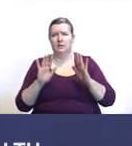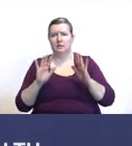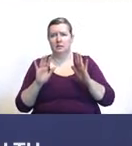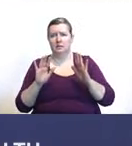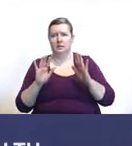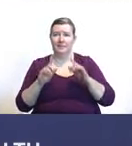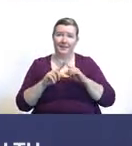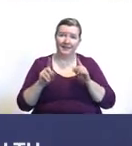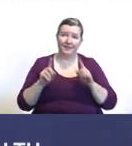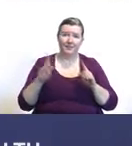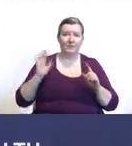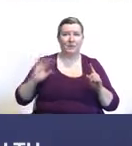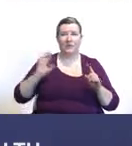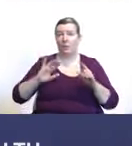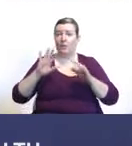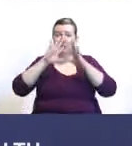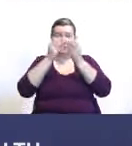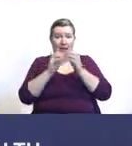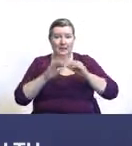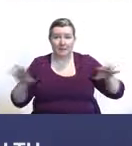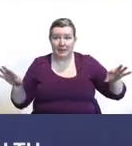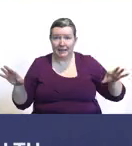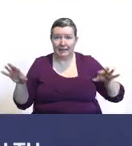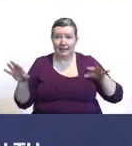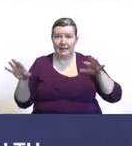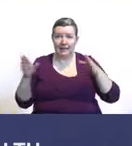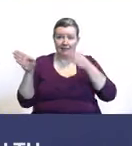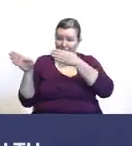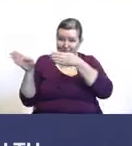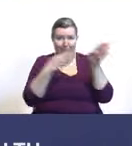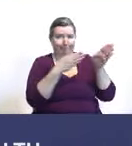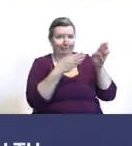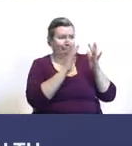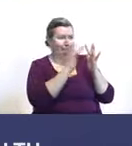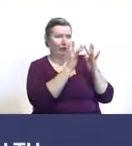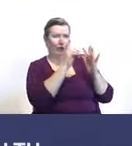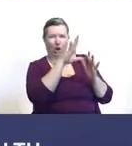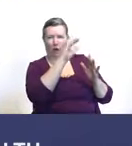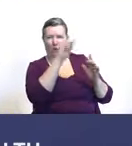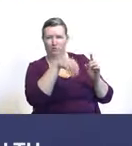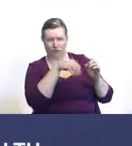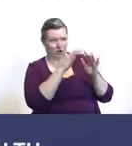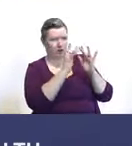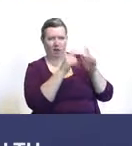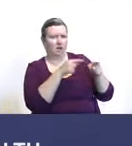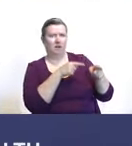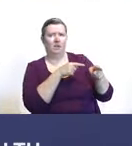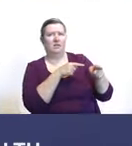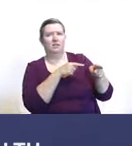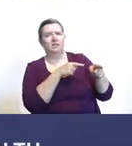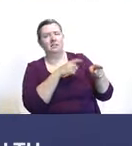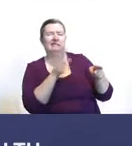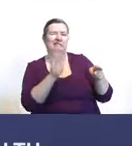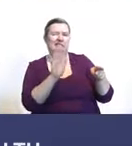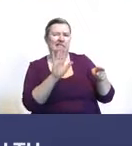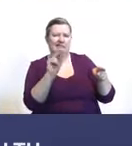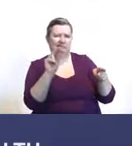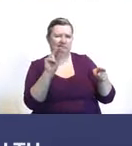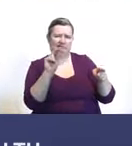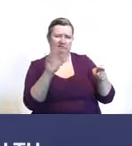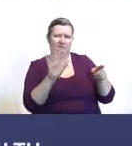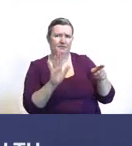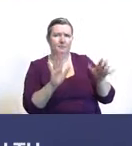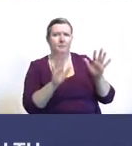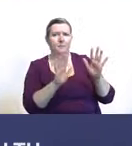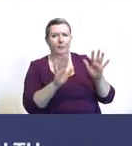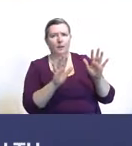all we could do and it's an inferior experience for the consumer, we'll get back to business